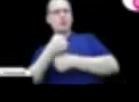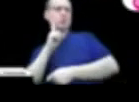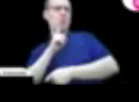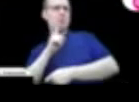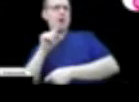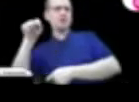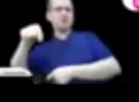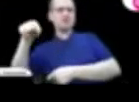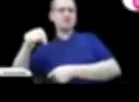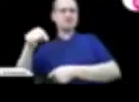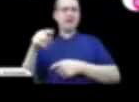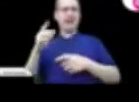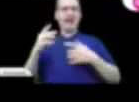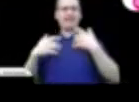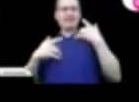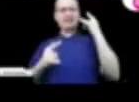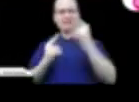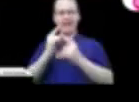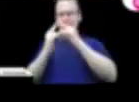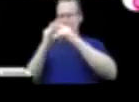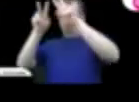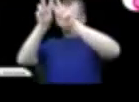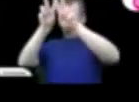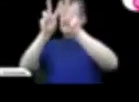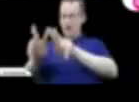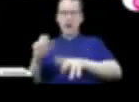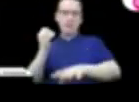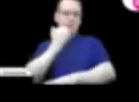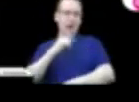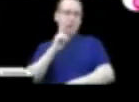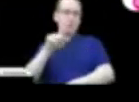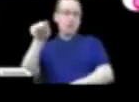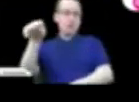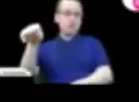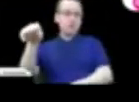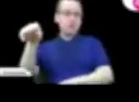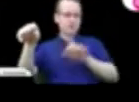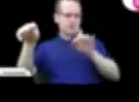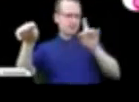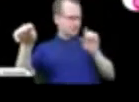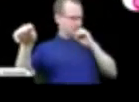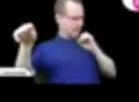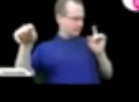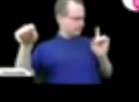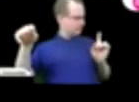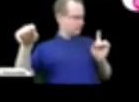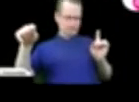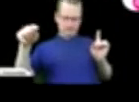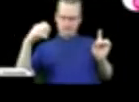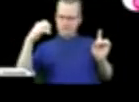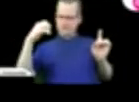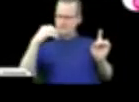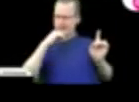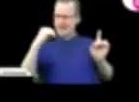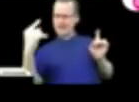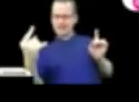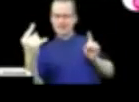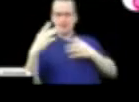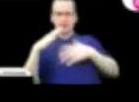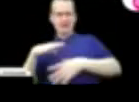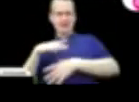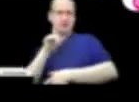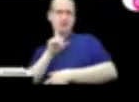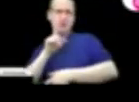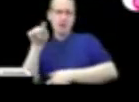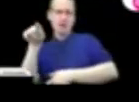kind of hyper-sexualized Black woman. And we can see an extract of